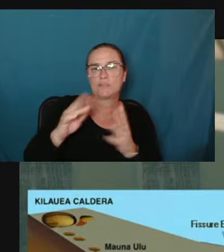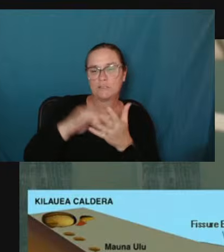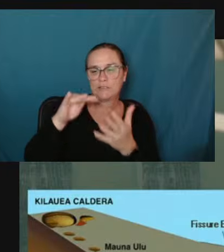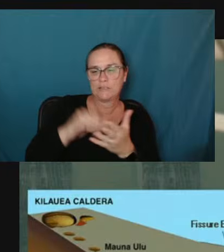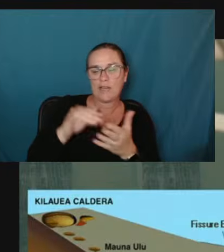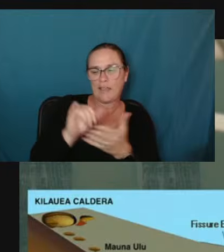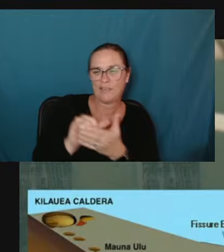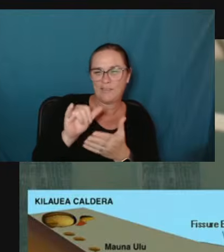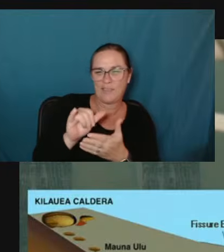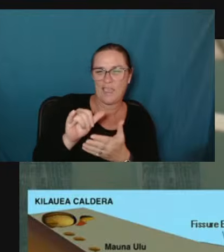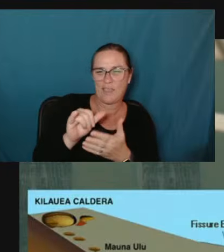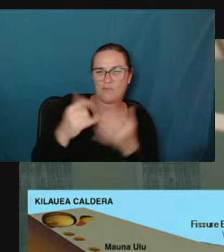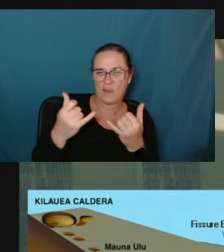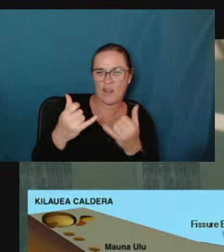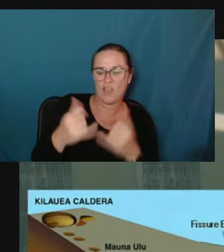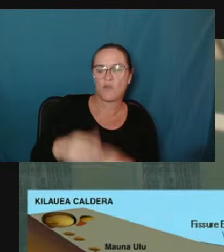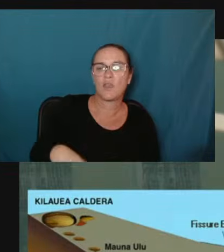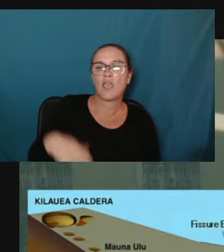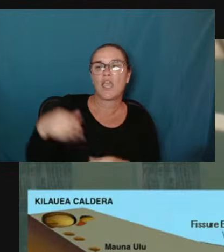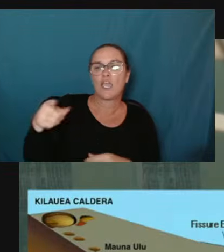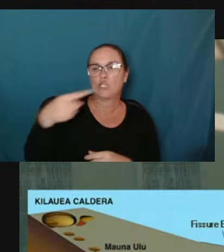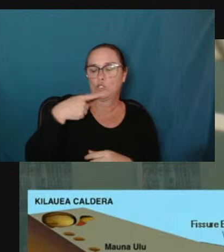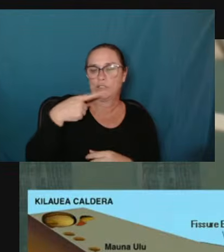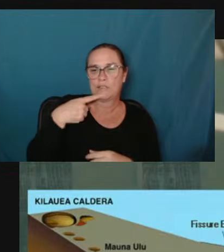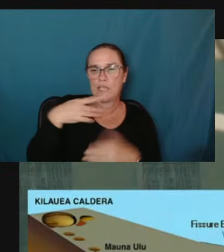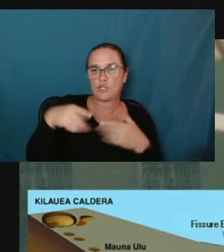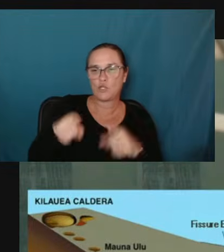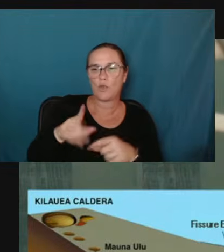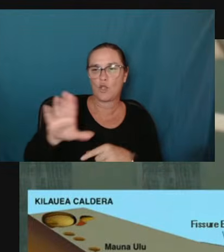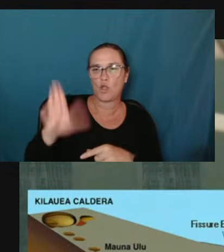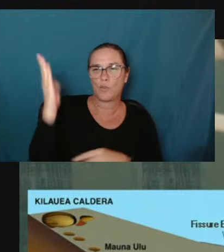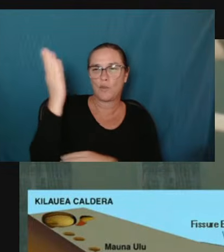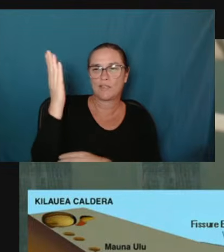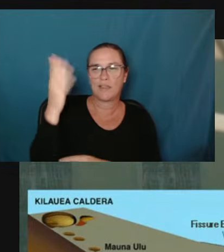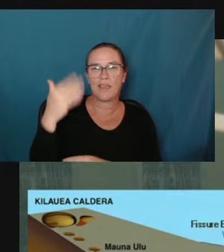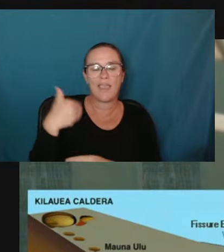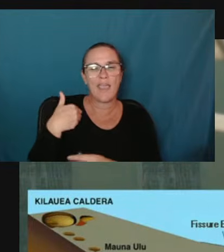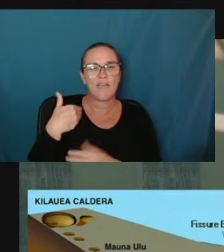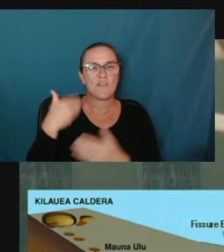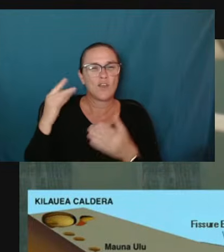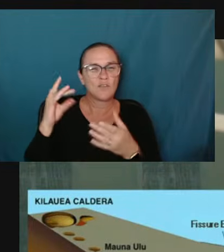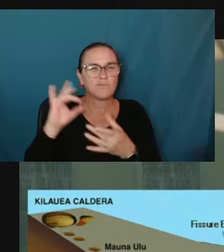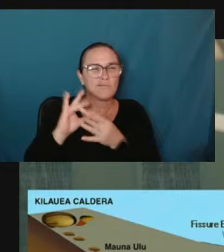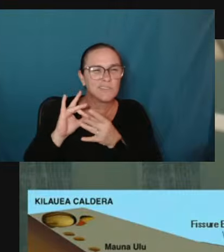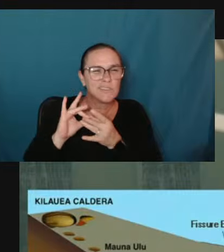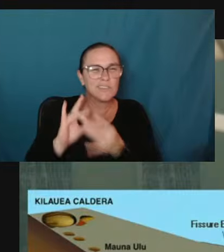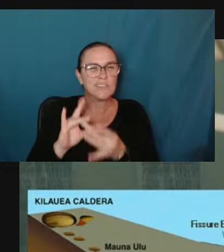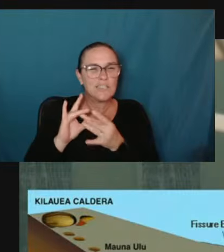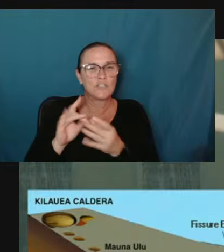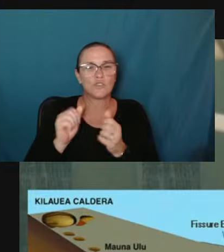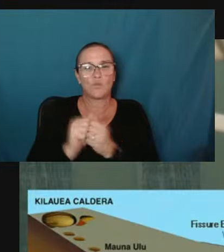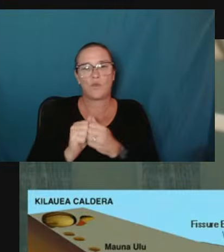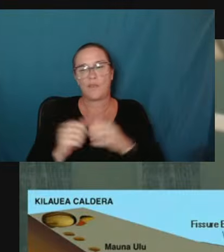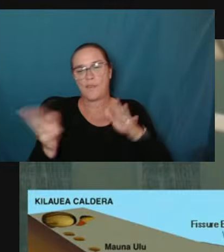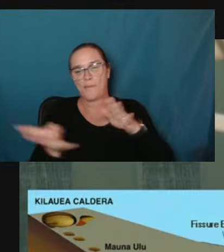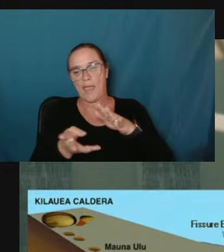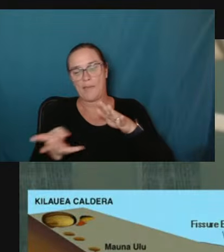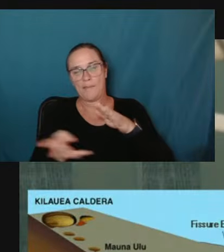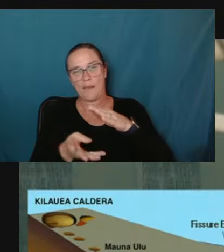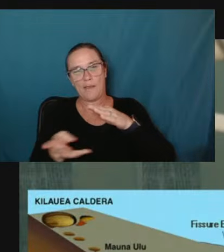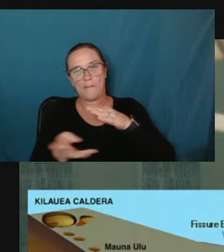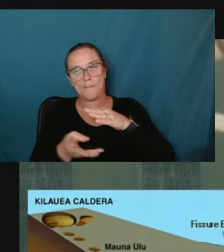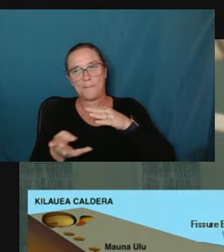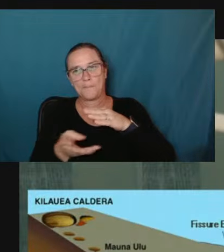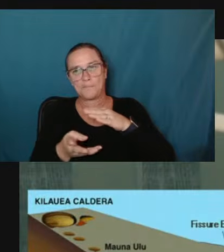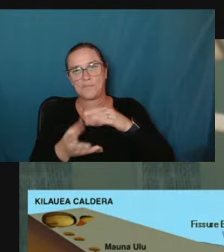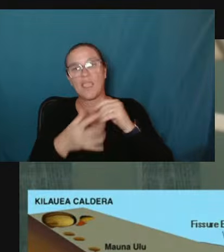you know, as she says in her presentation on this, there's this intimate connection between magmatic intrusions and